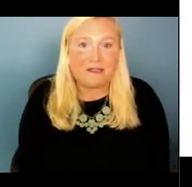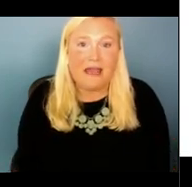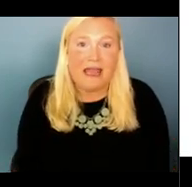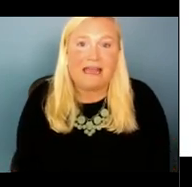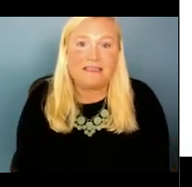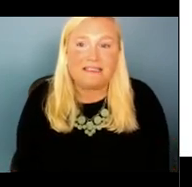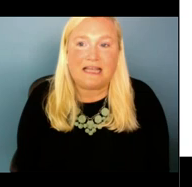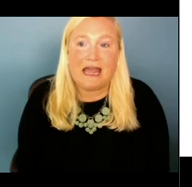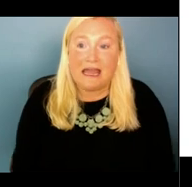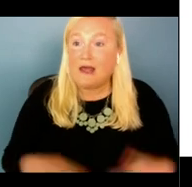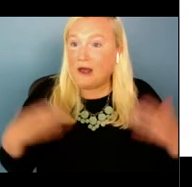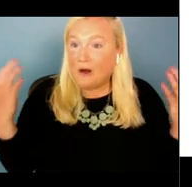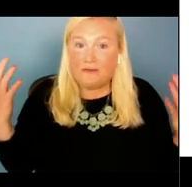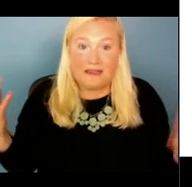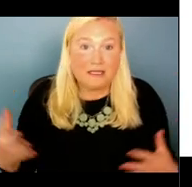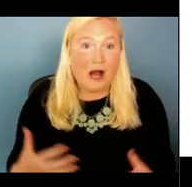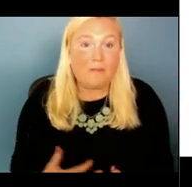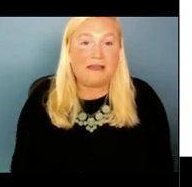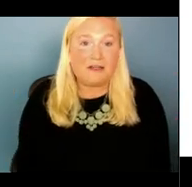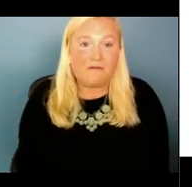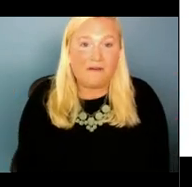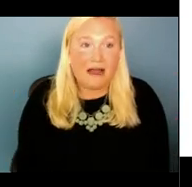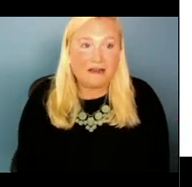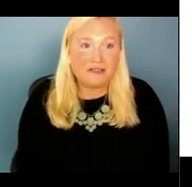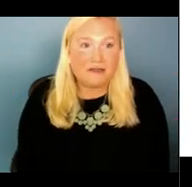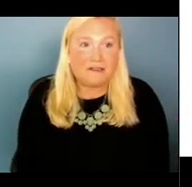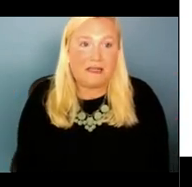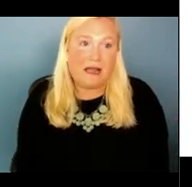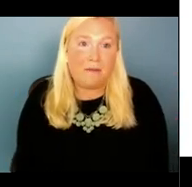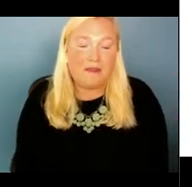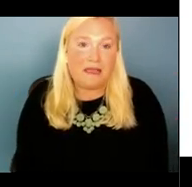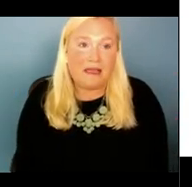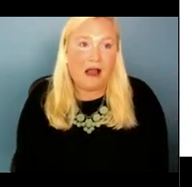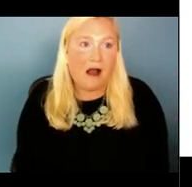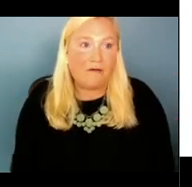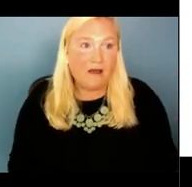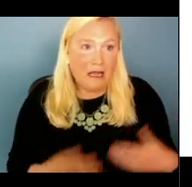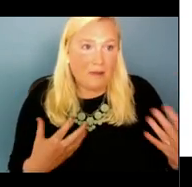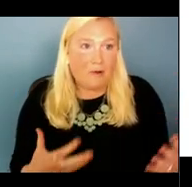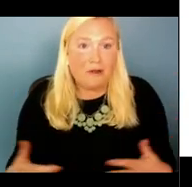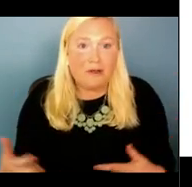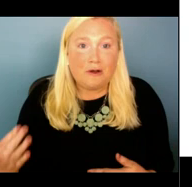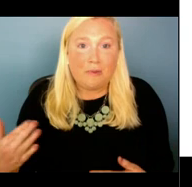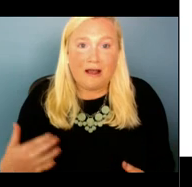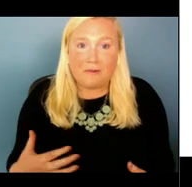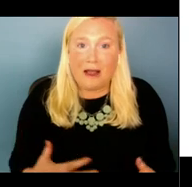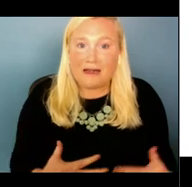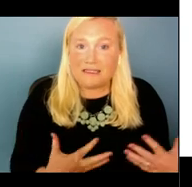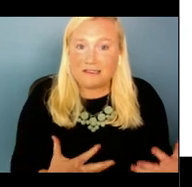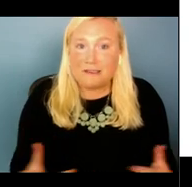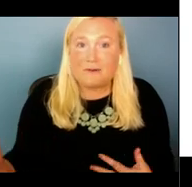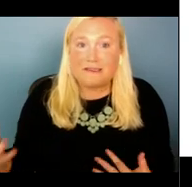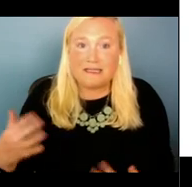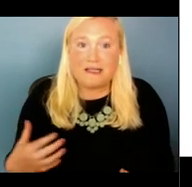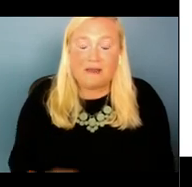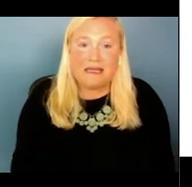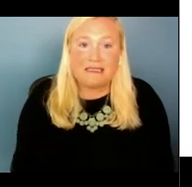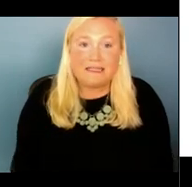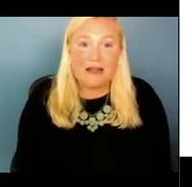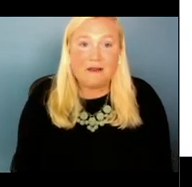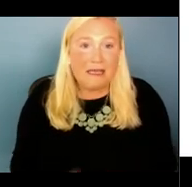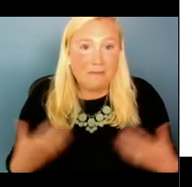yet. I think it's okay to say it's a combination of factors. I'm thinking of people who are new to private practice, new